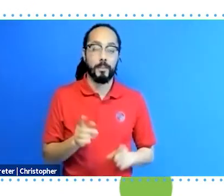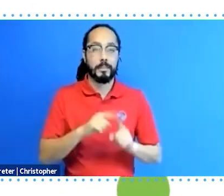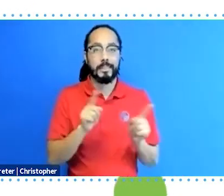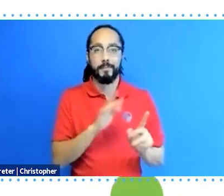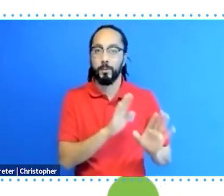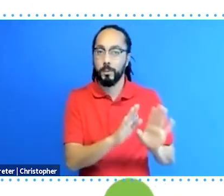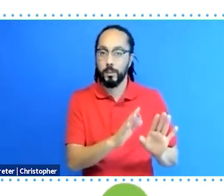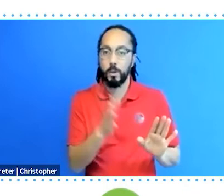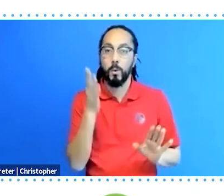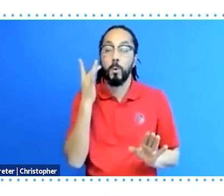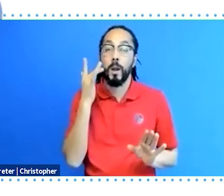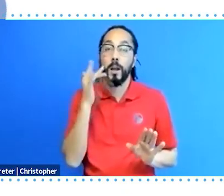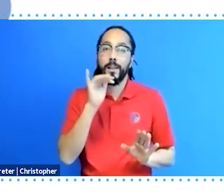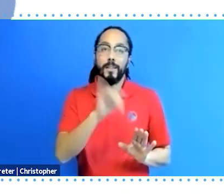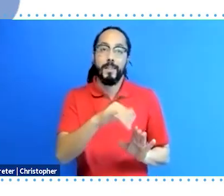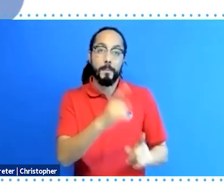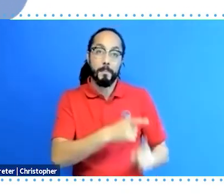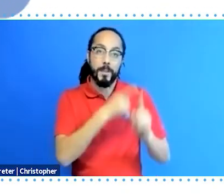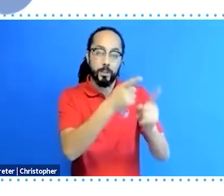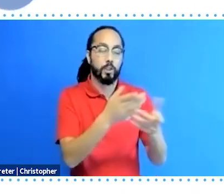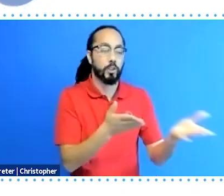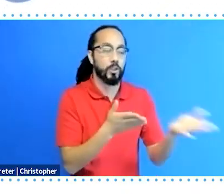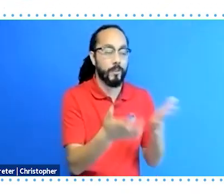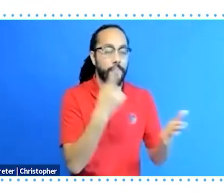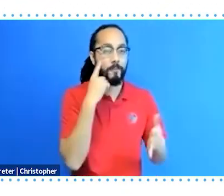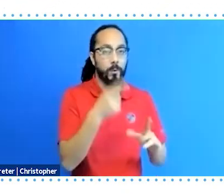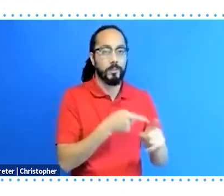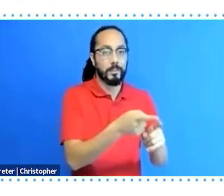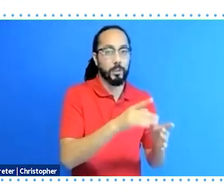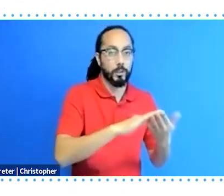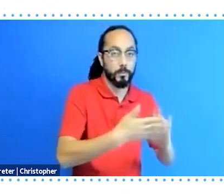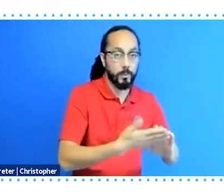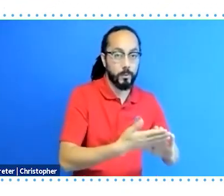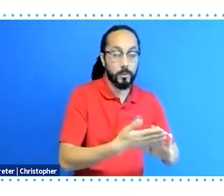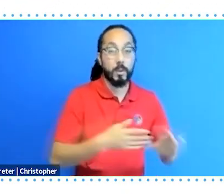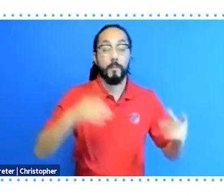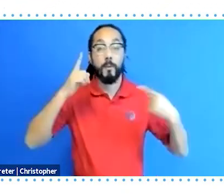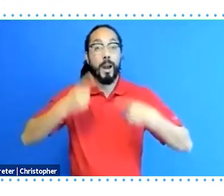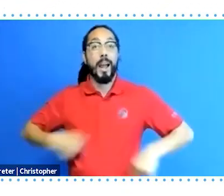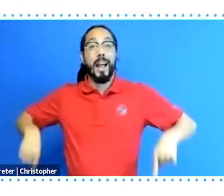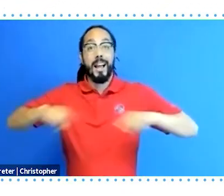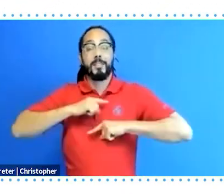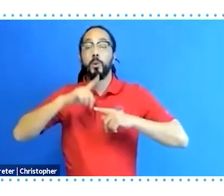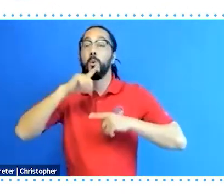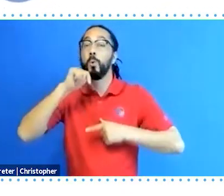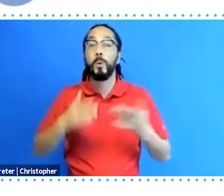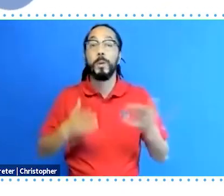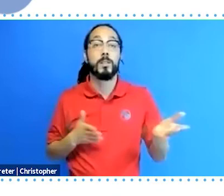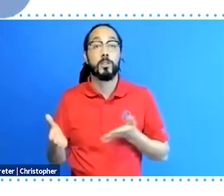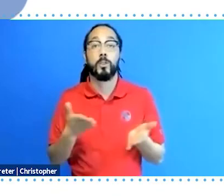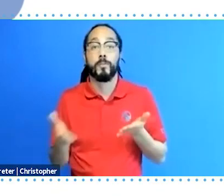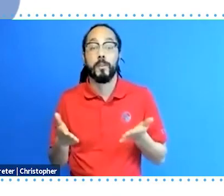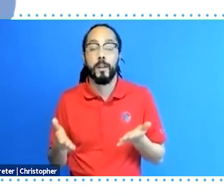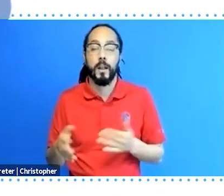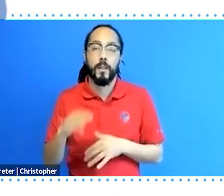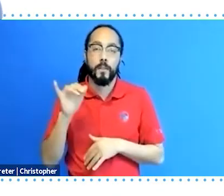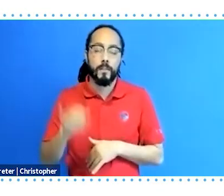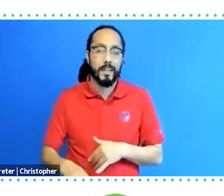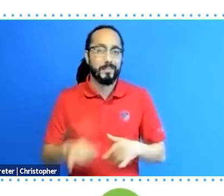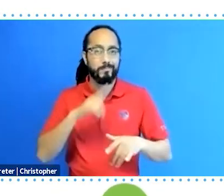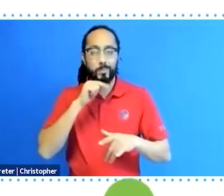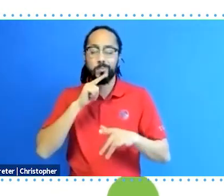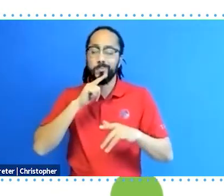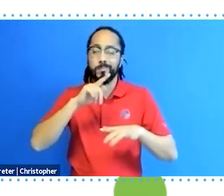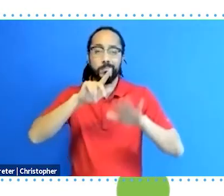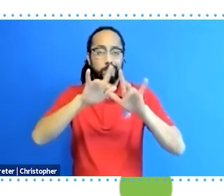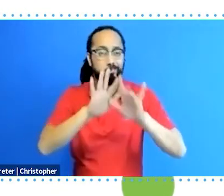be the mission that's serving a community. And for us, who we serve, is a wonderful array of different